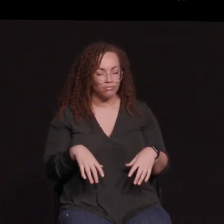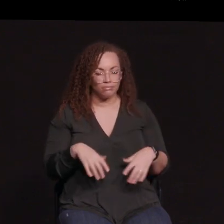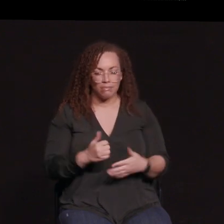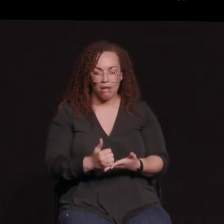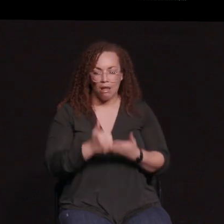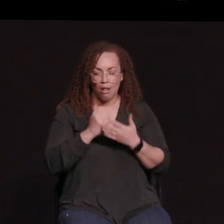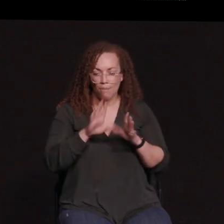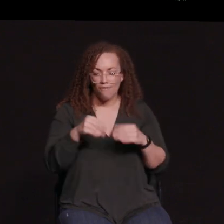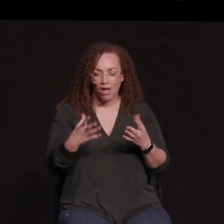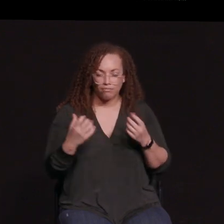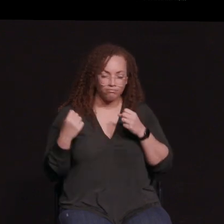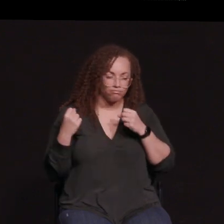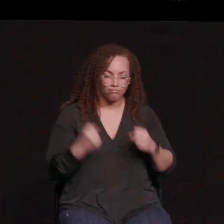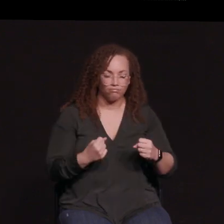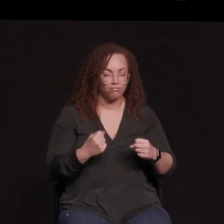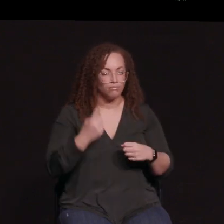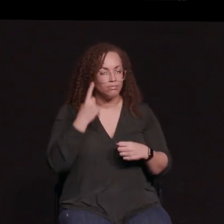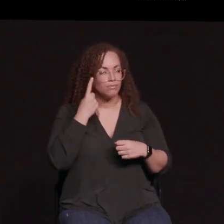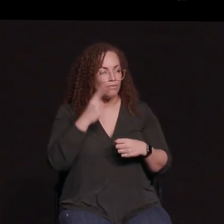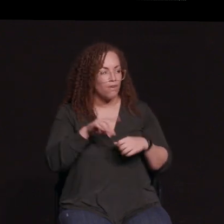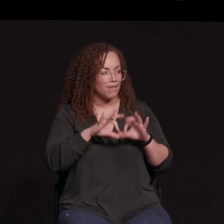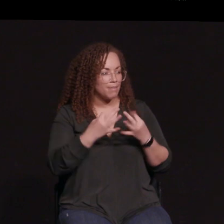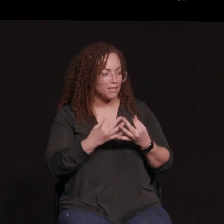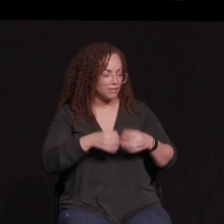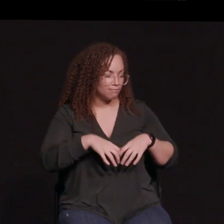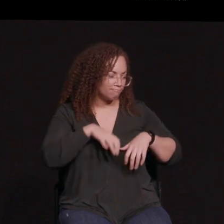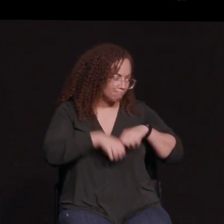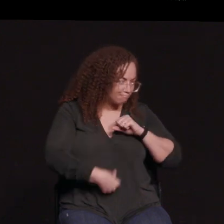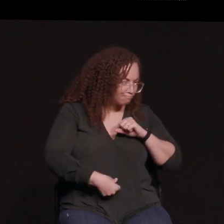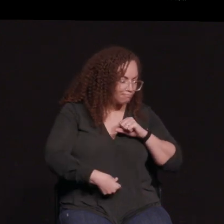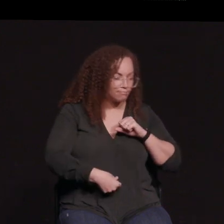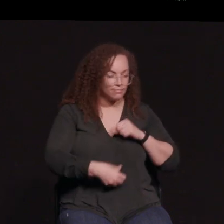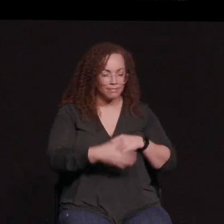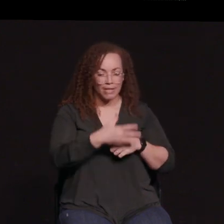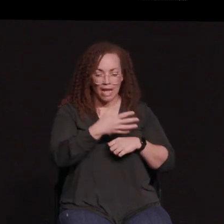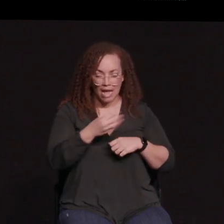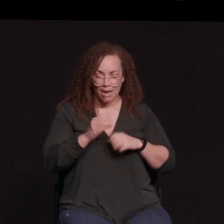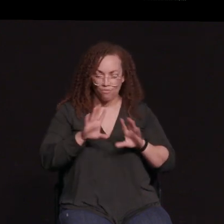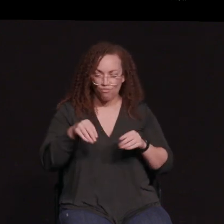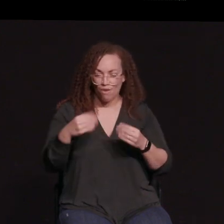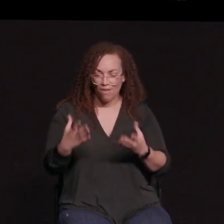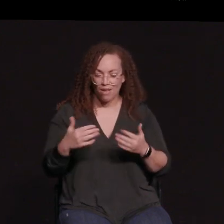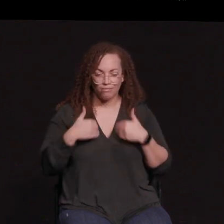families and build safer environments for marginalized youth to live freely.